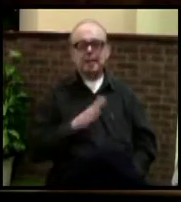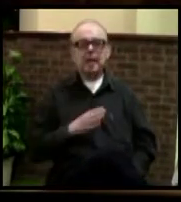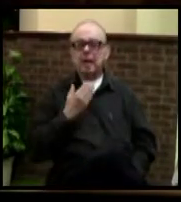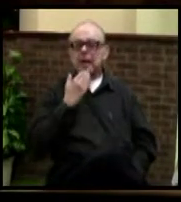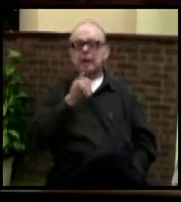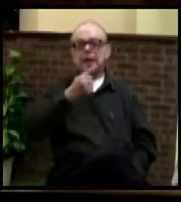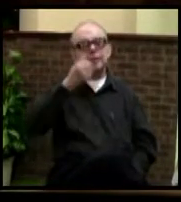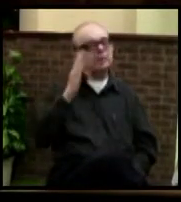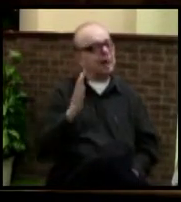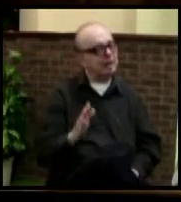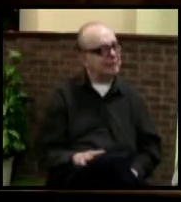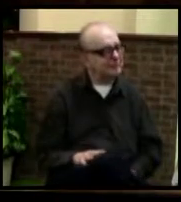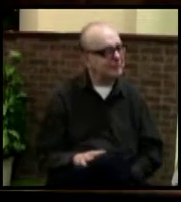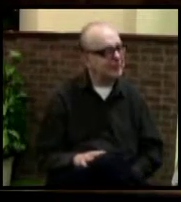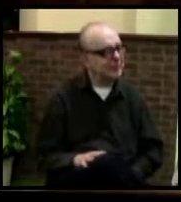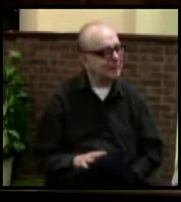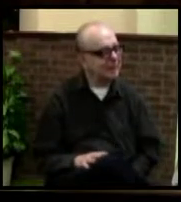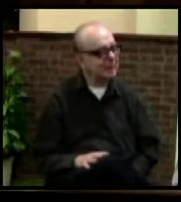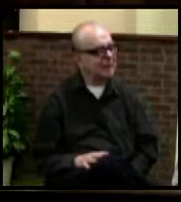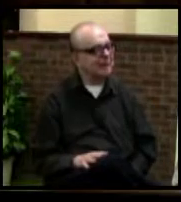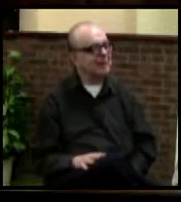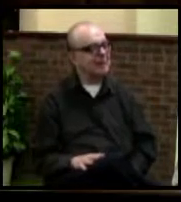I want to thank him